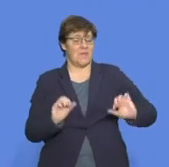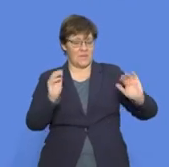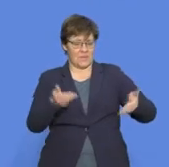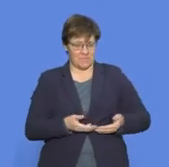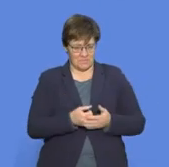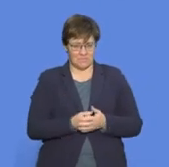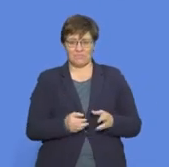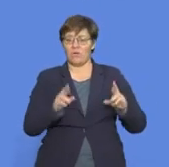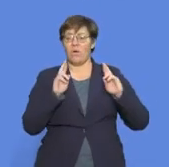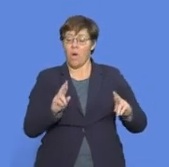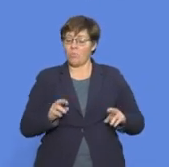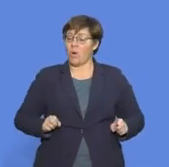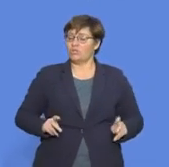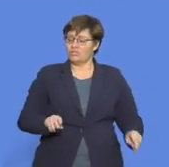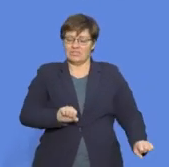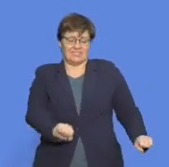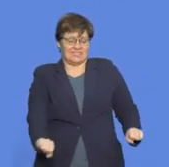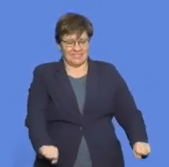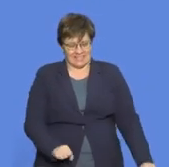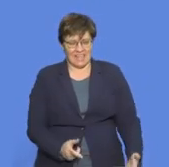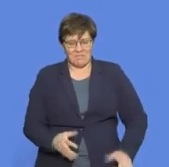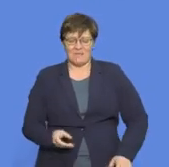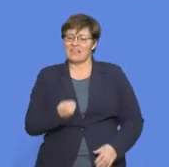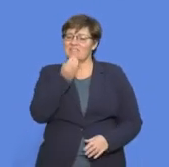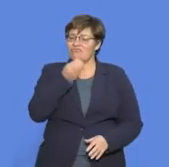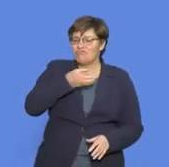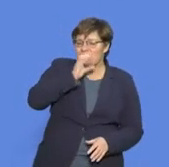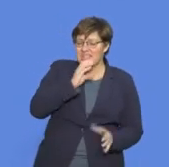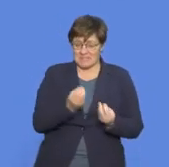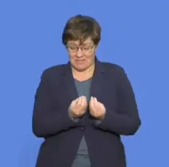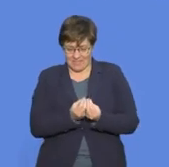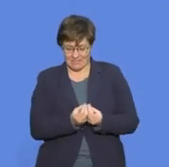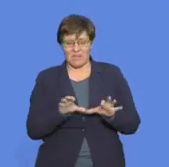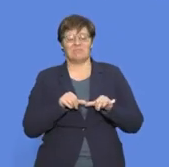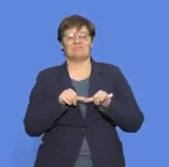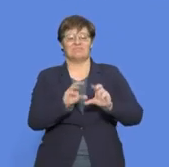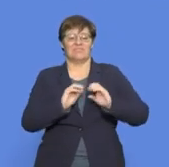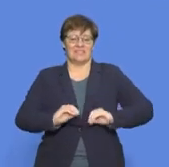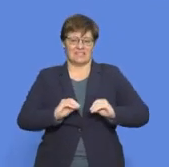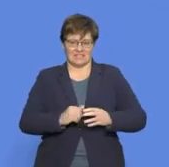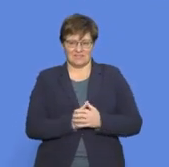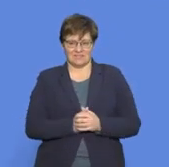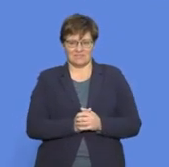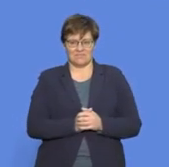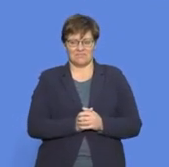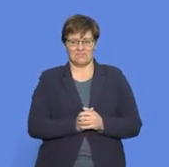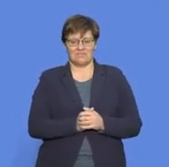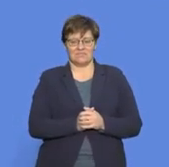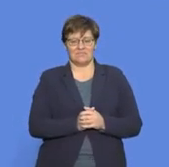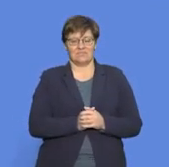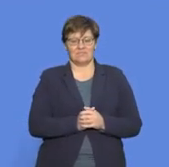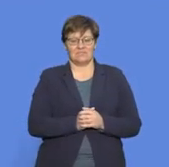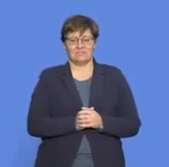Welcome back from the break. I hope you had a chance to stretch your legs and maybe get something to drink, but let's carry on with the lesson.